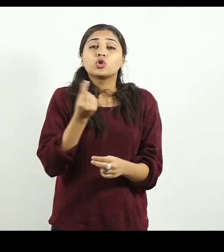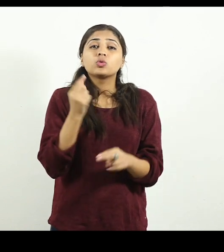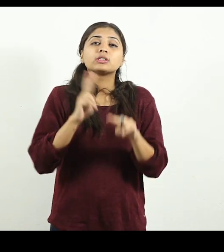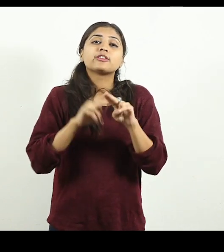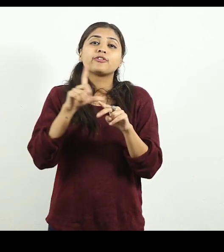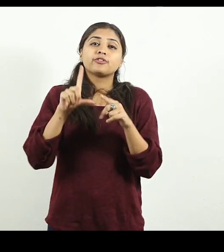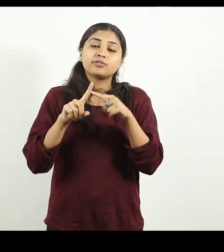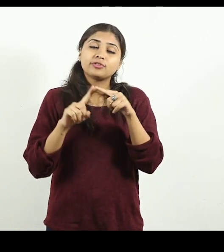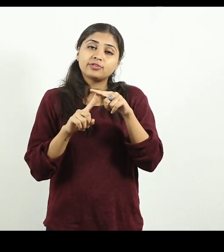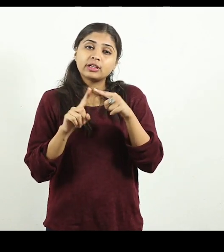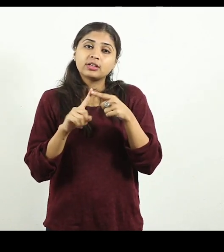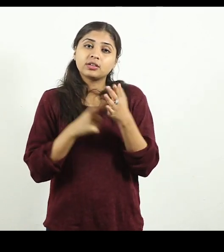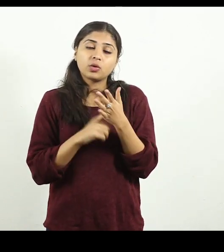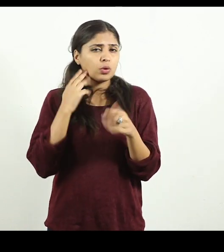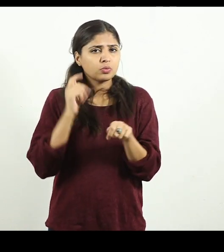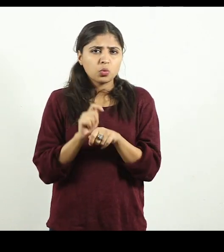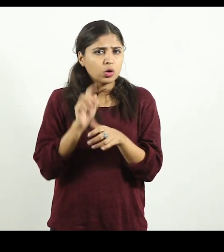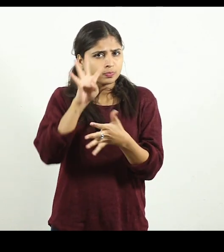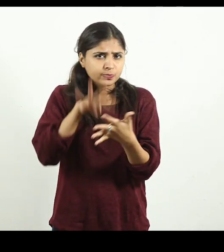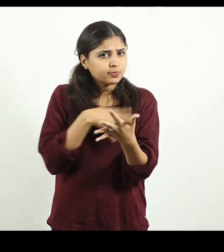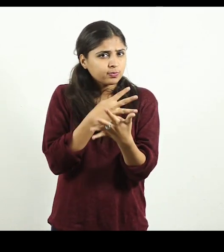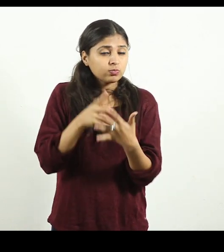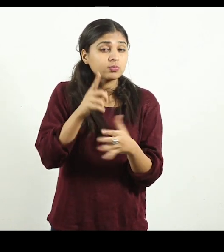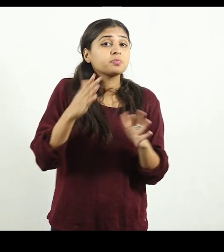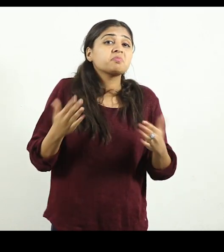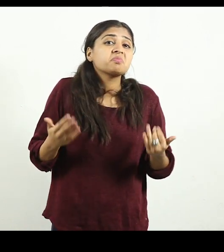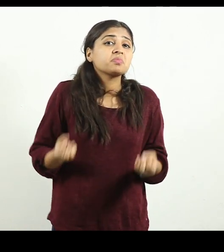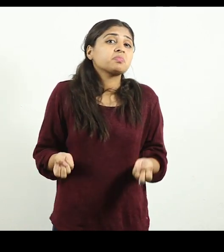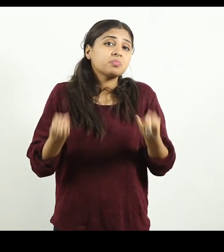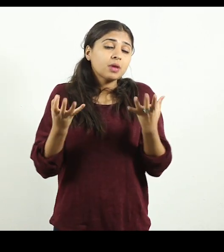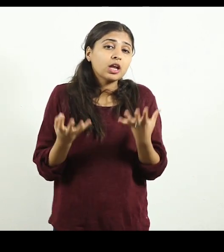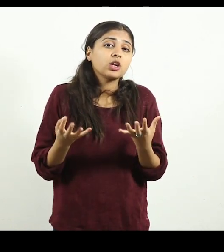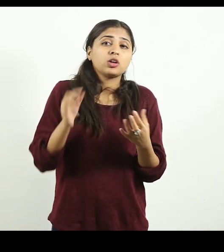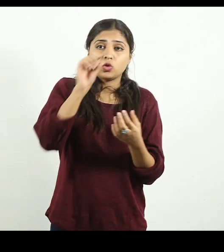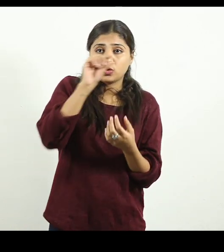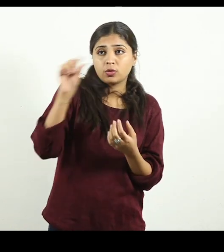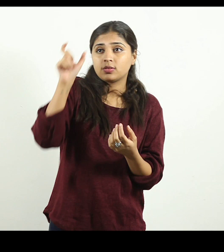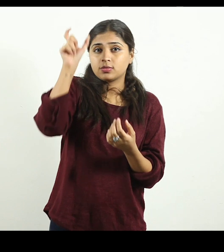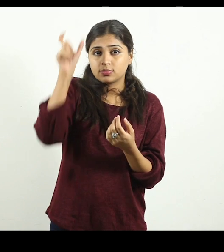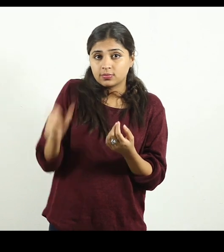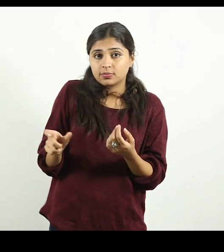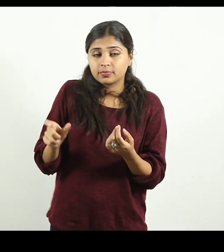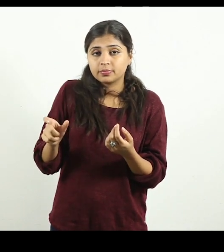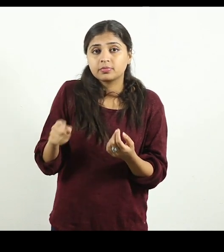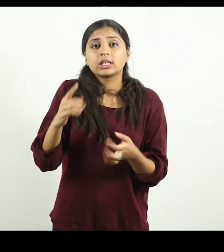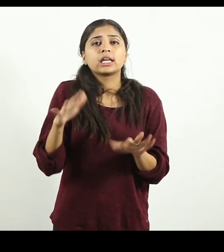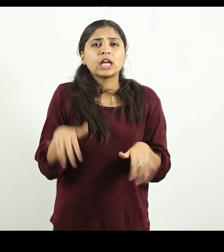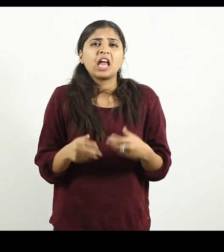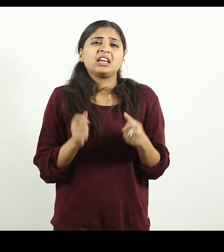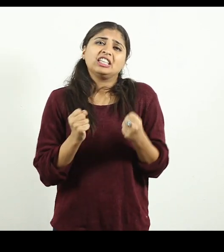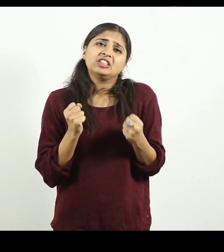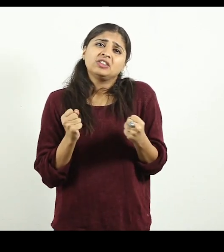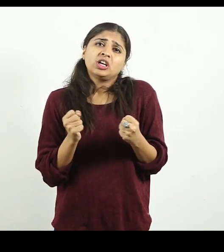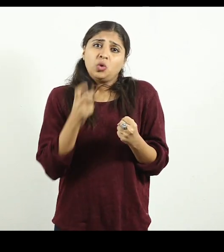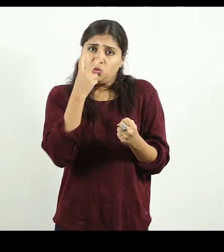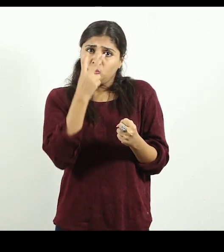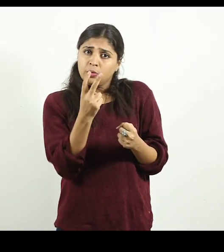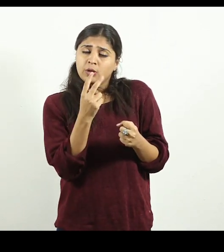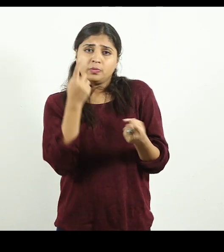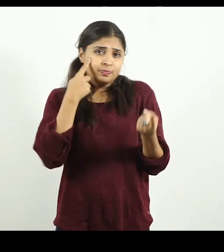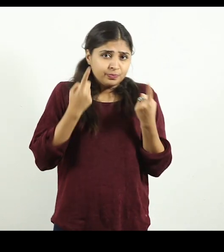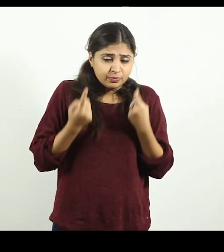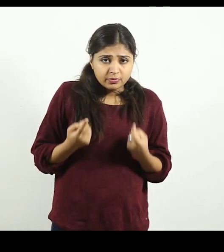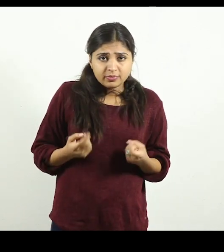Using filter. When working on a worksheet with many rows of data, it can be difficult to view and analyze the data